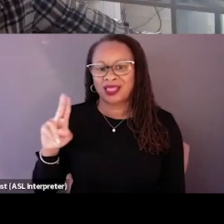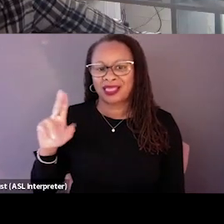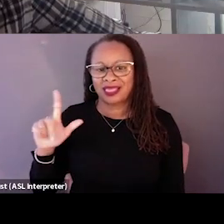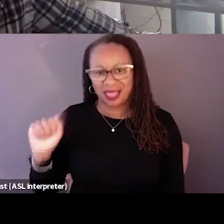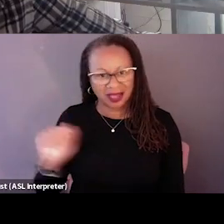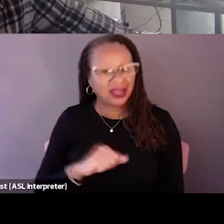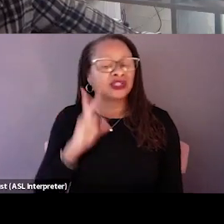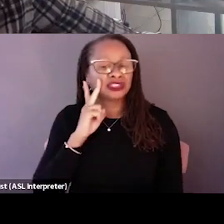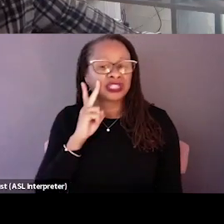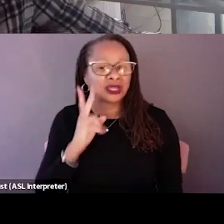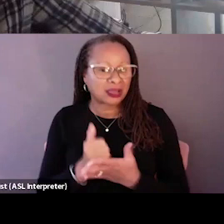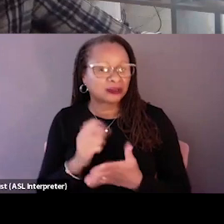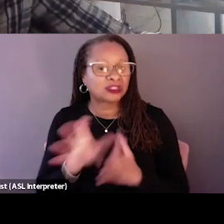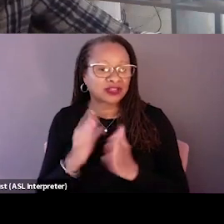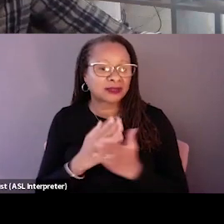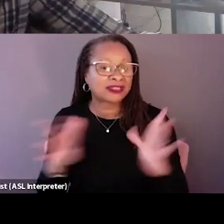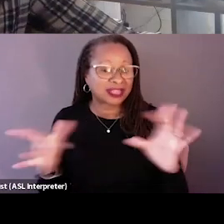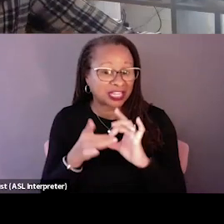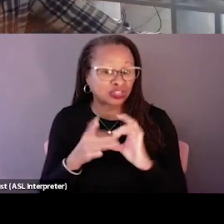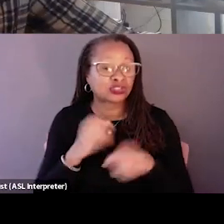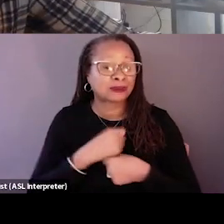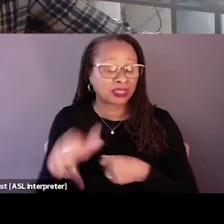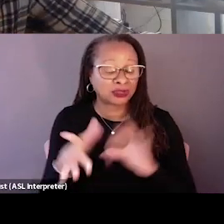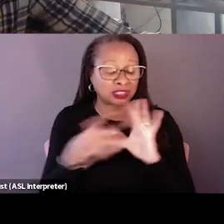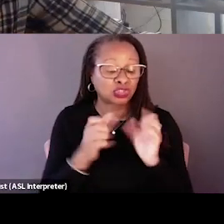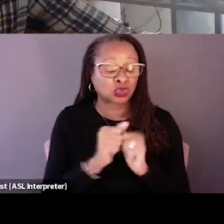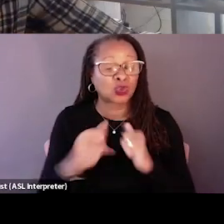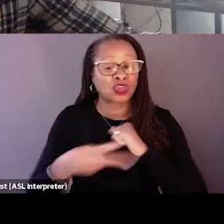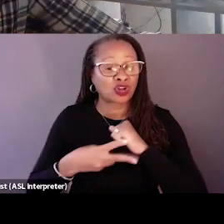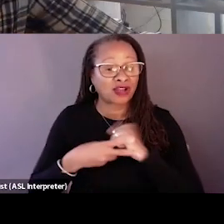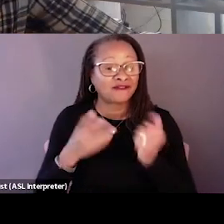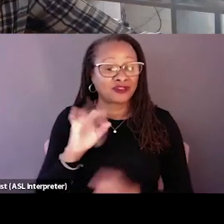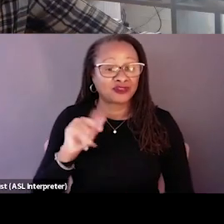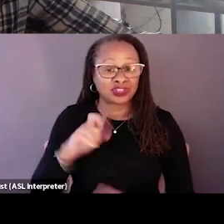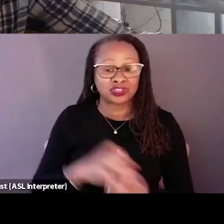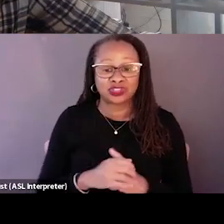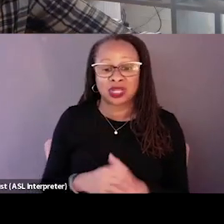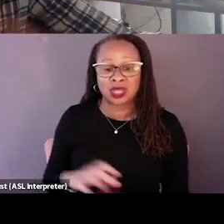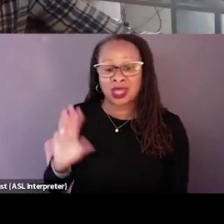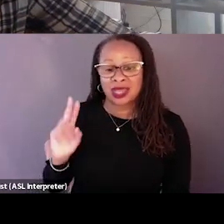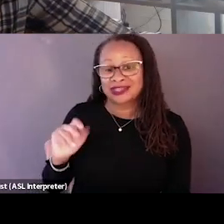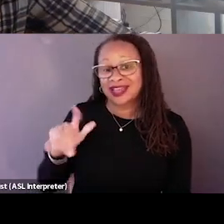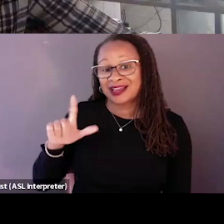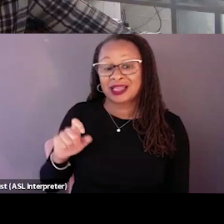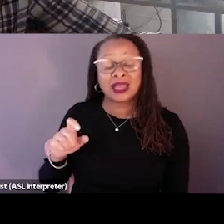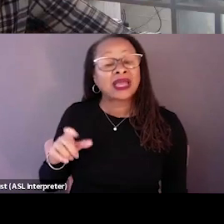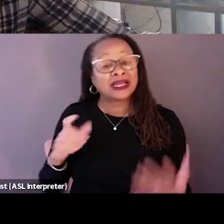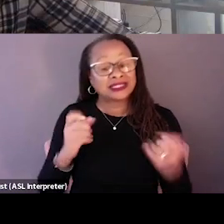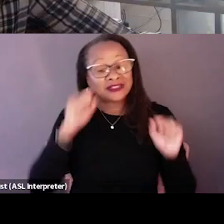connections. Wow. Yeah, it's also fascinating to see it just change and